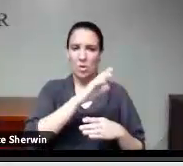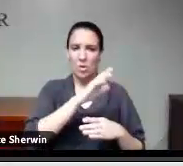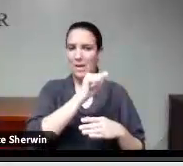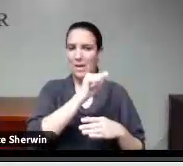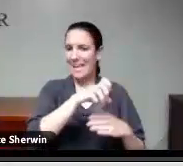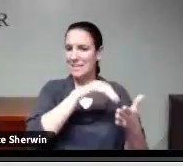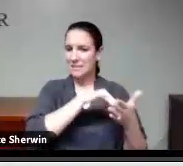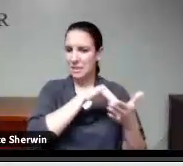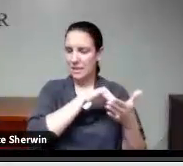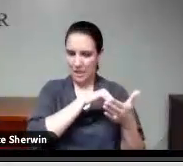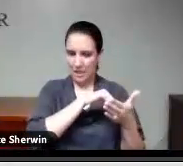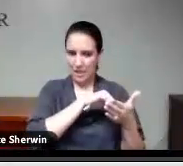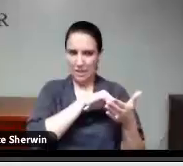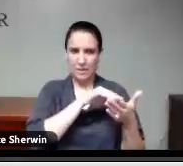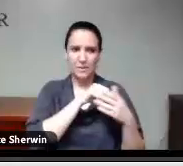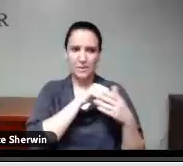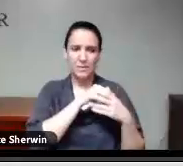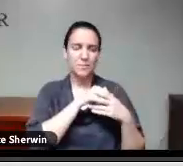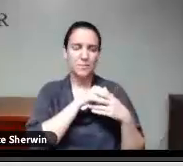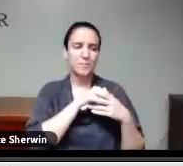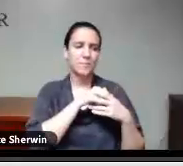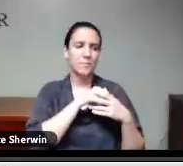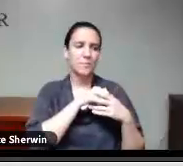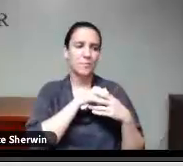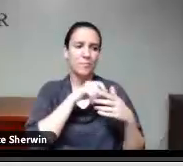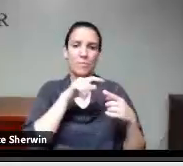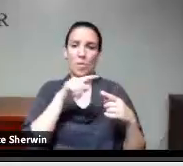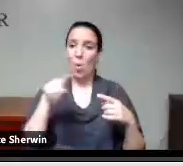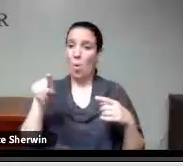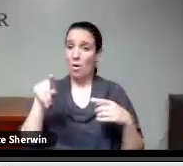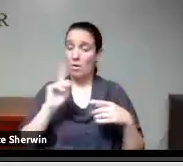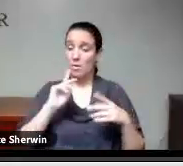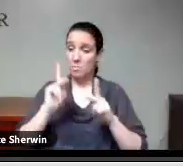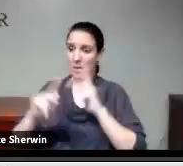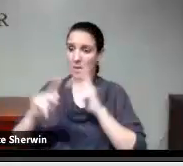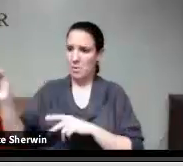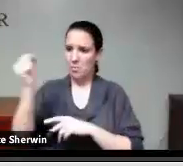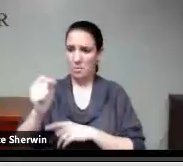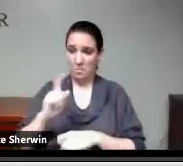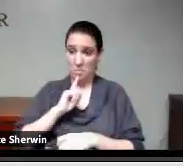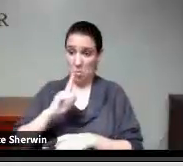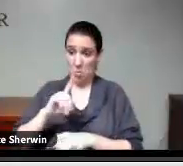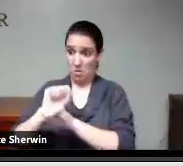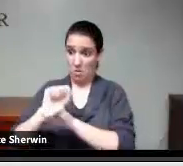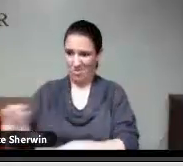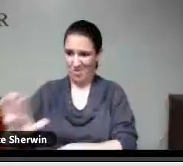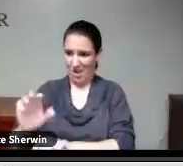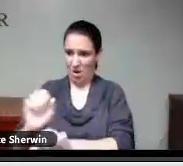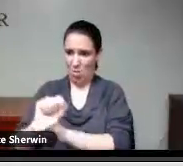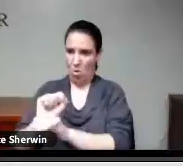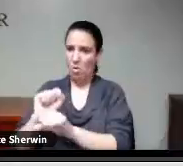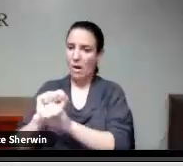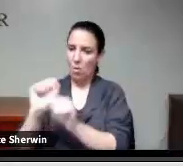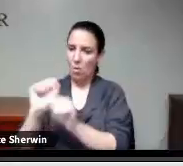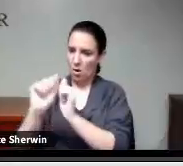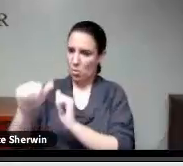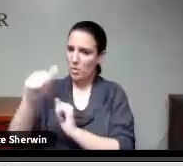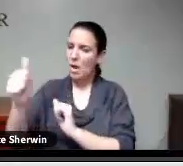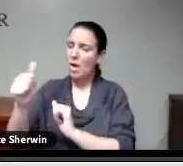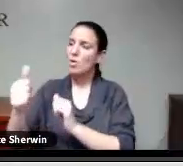or we put people in their real work environments and have them with their world work colleagues and have them do some